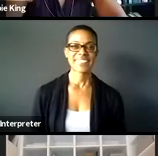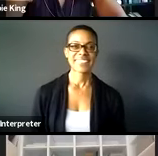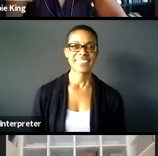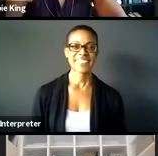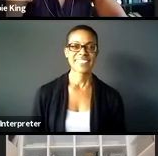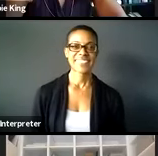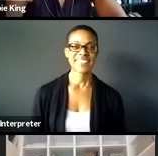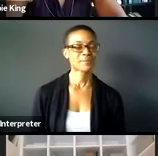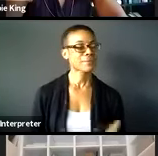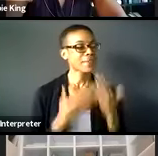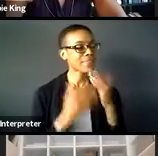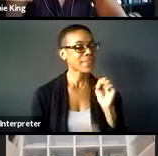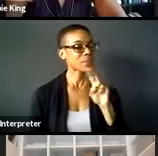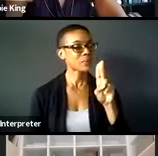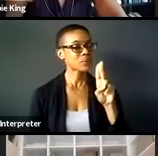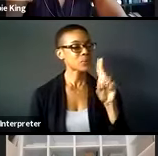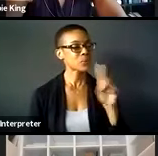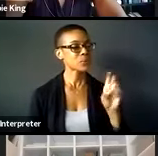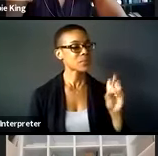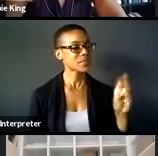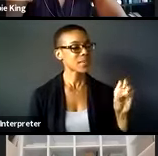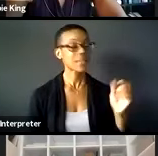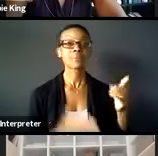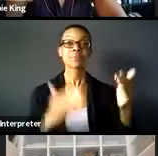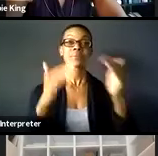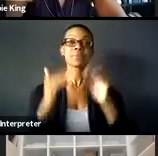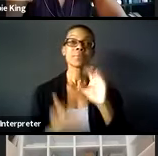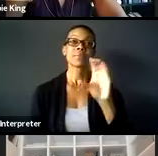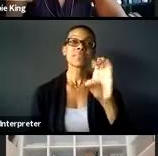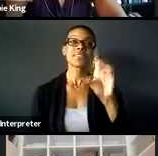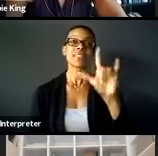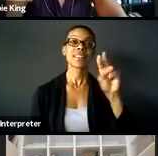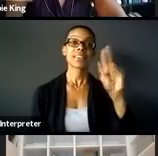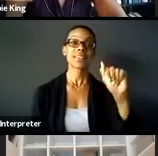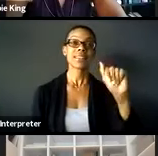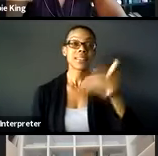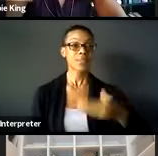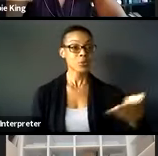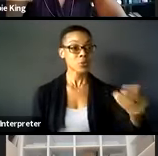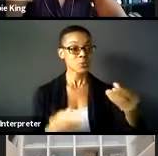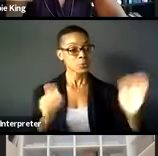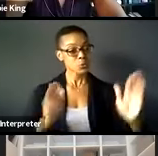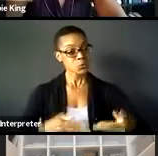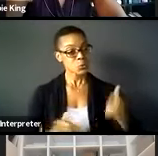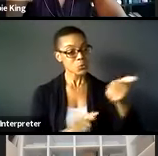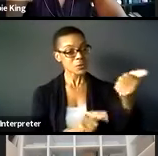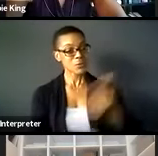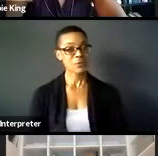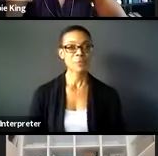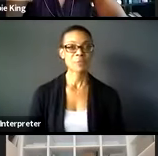Thank you so much, Suzanne. Next, Celina, could you please introduce yourself?